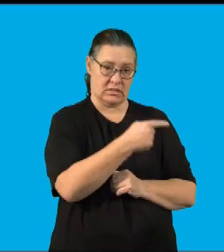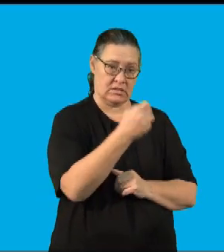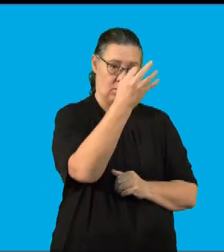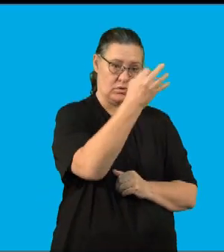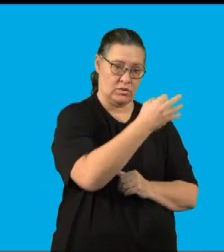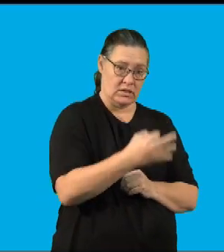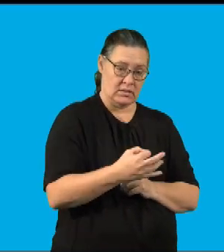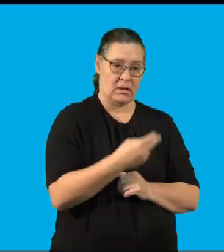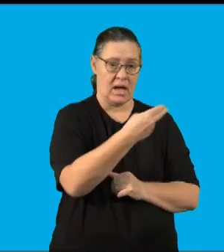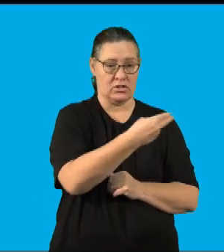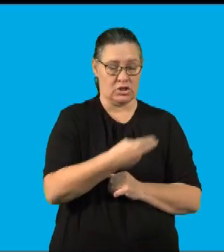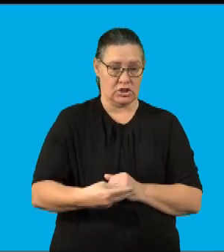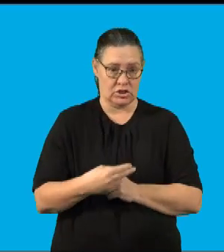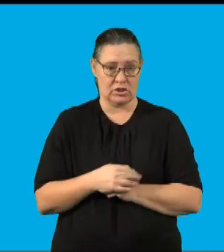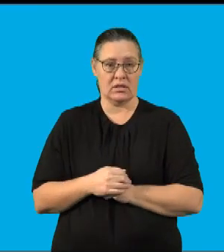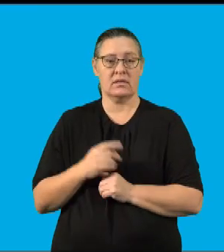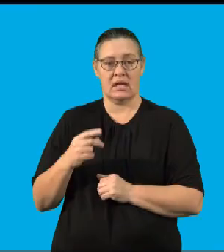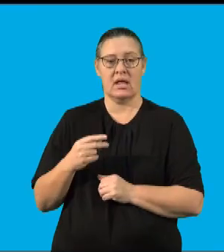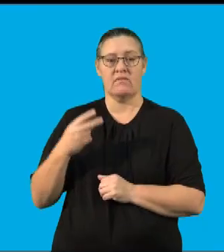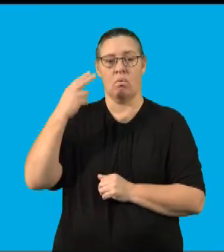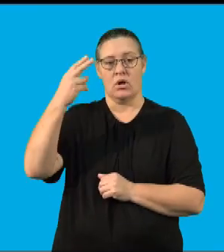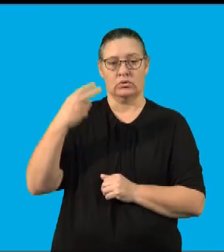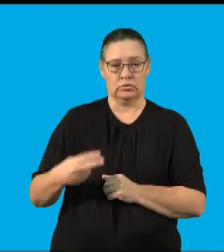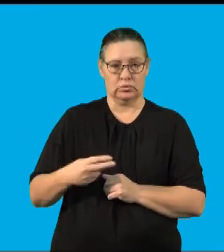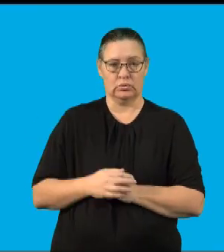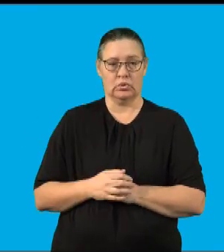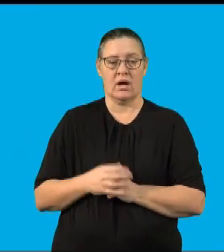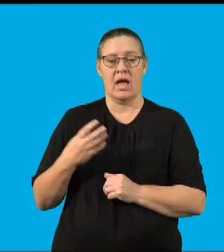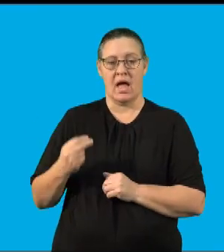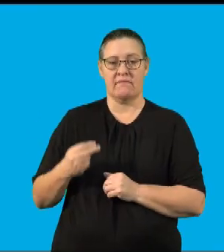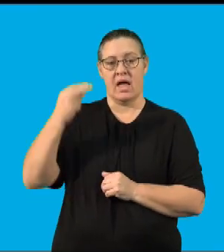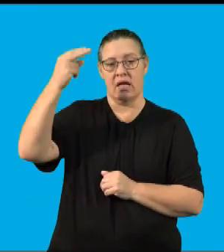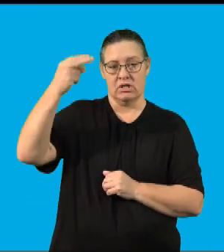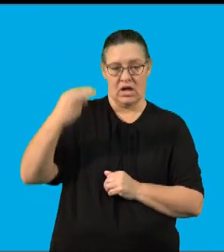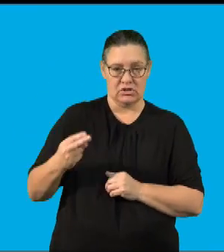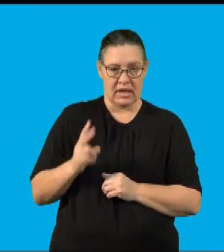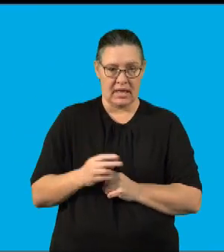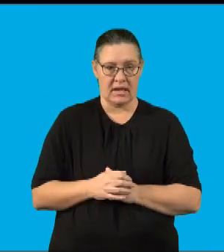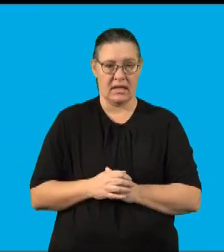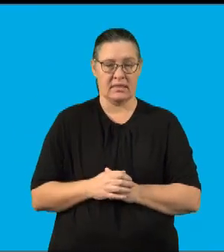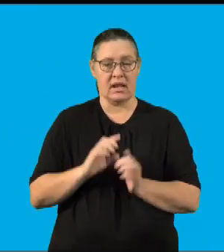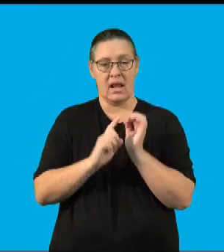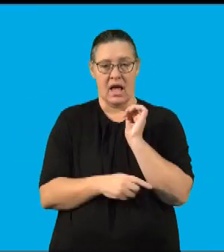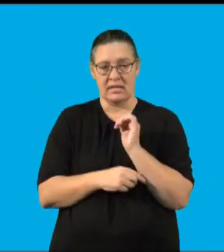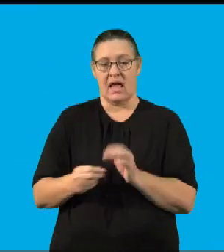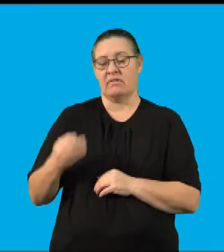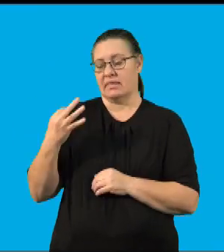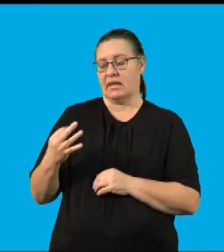there. Then there we have 2 hydrogens, 1, 2. Then we also have 2 hydrogens